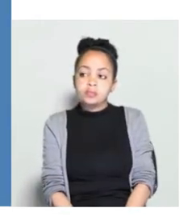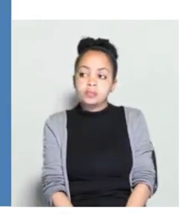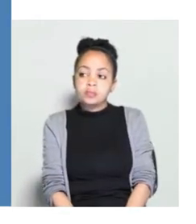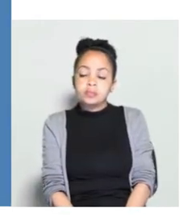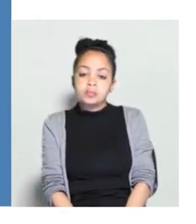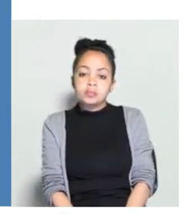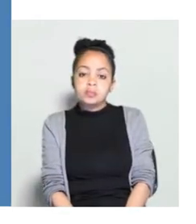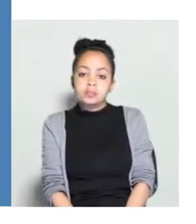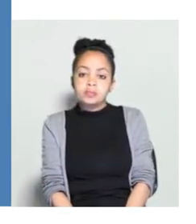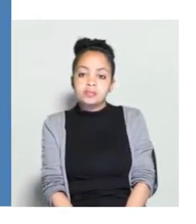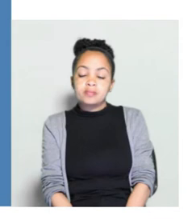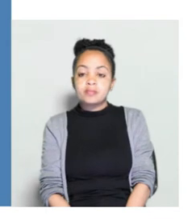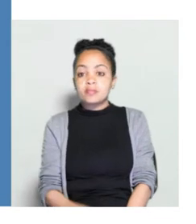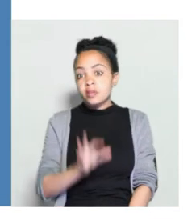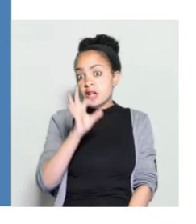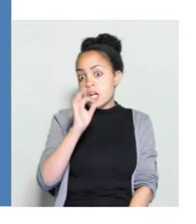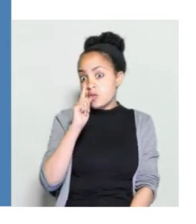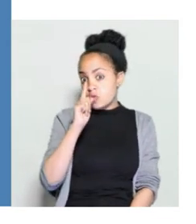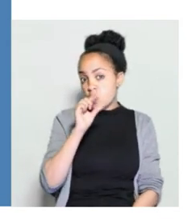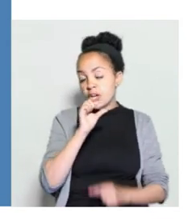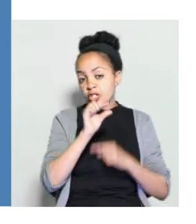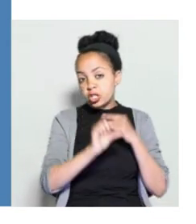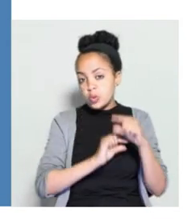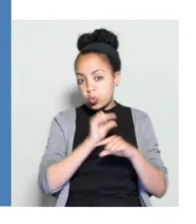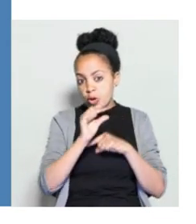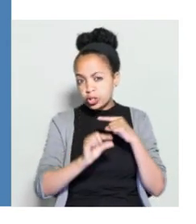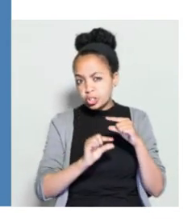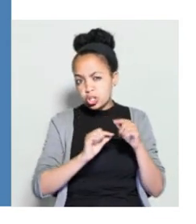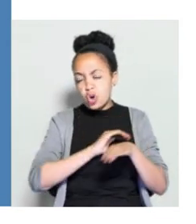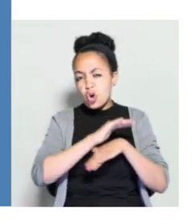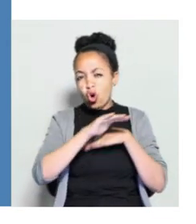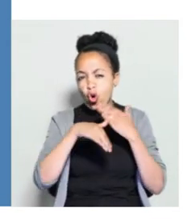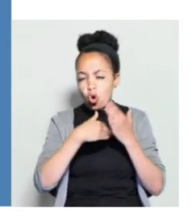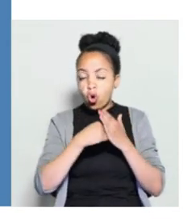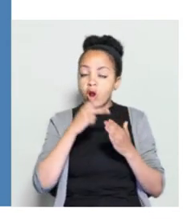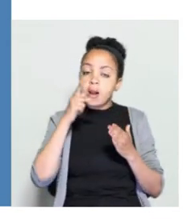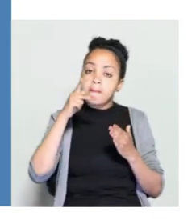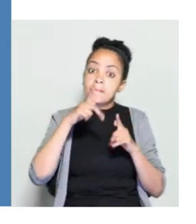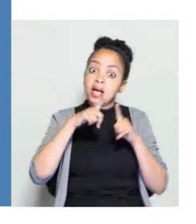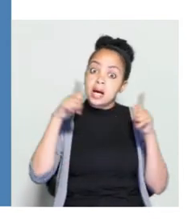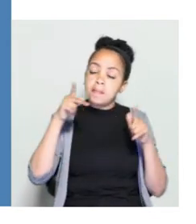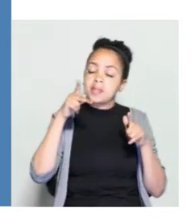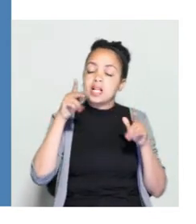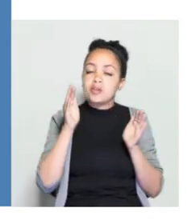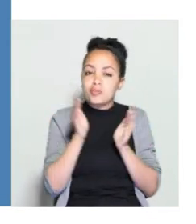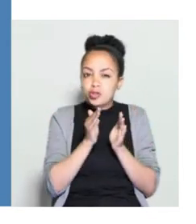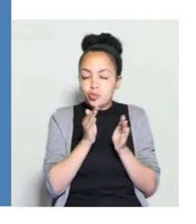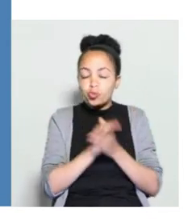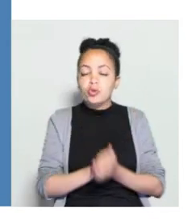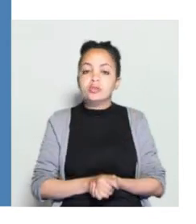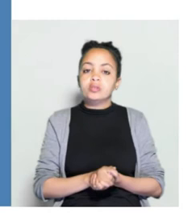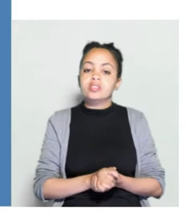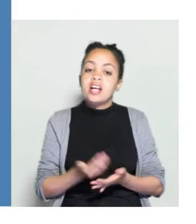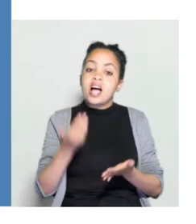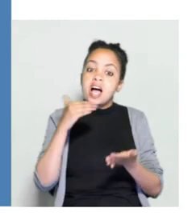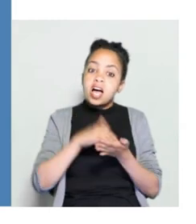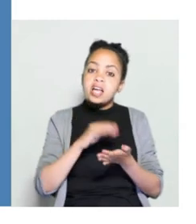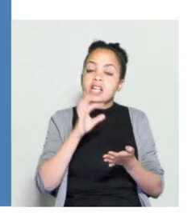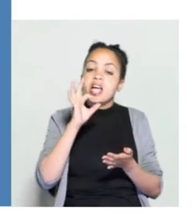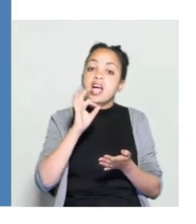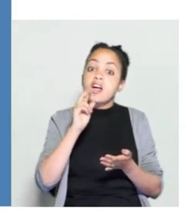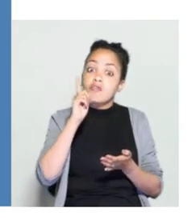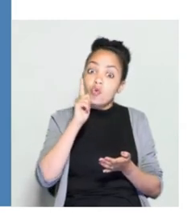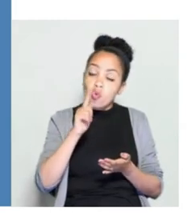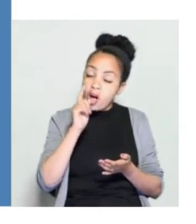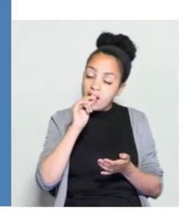F2 generation. F1 generation, which is all P capital P small. And again, F1